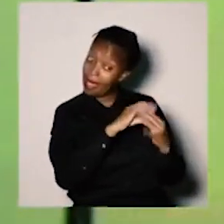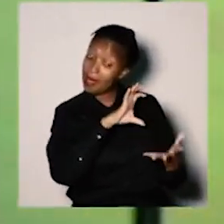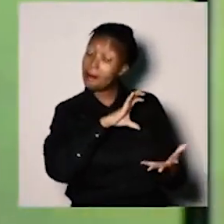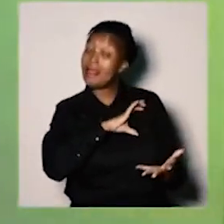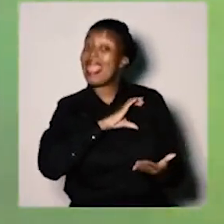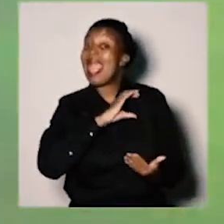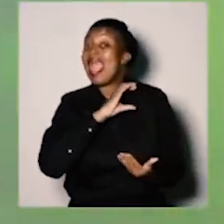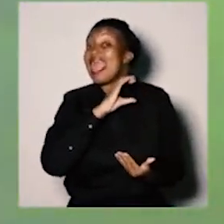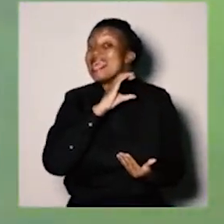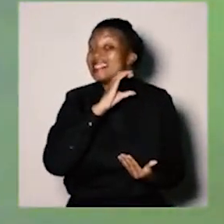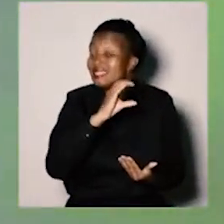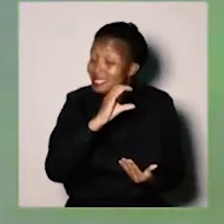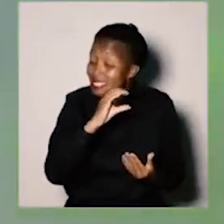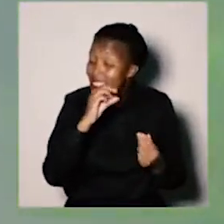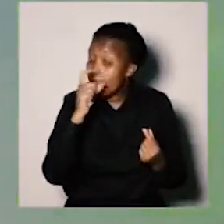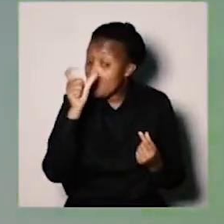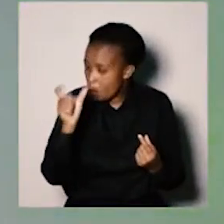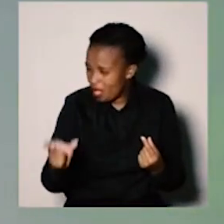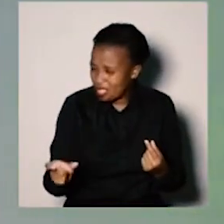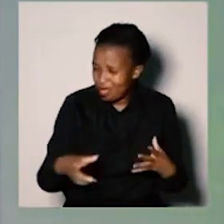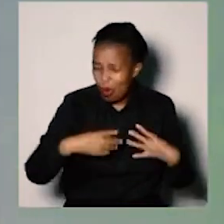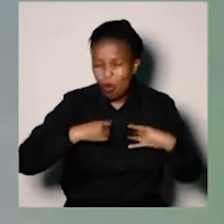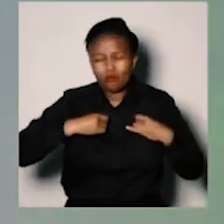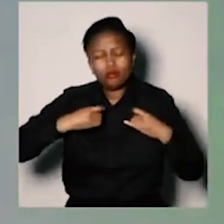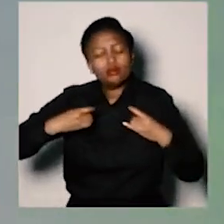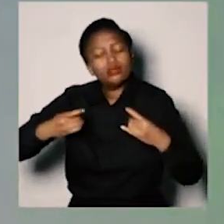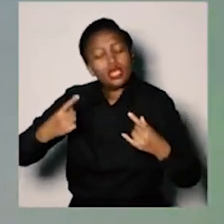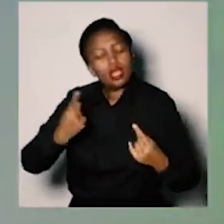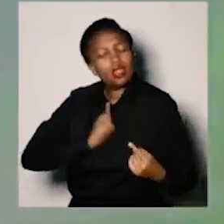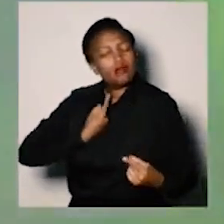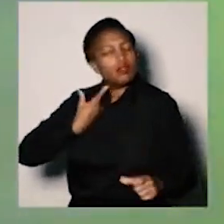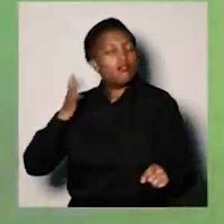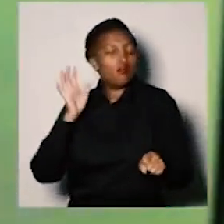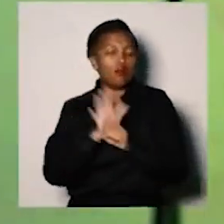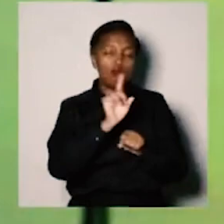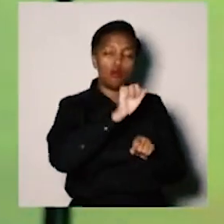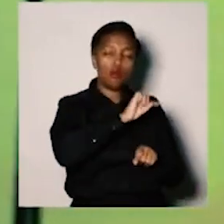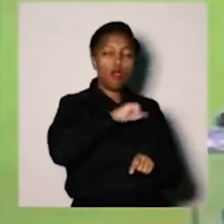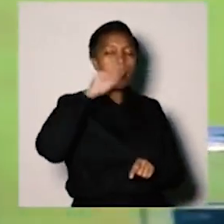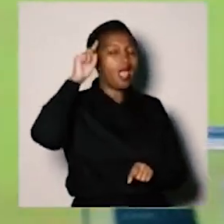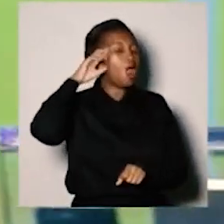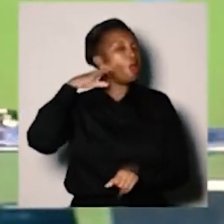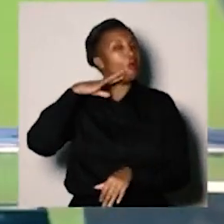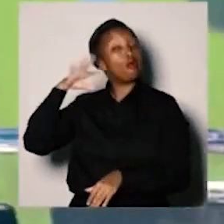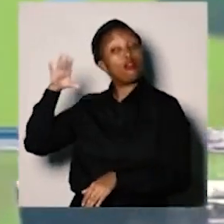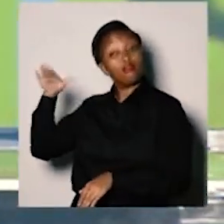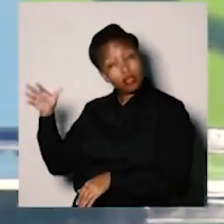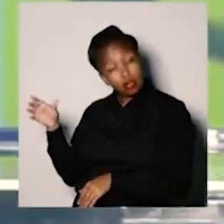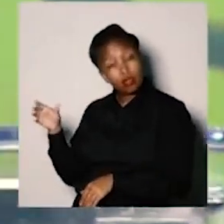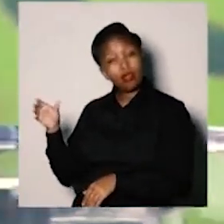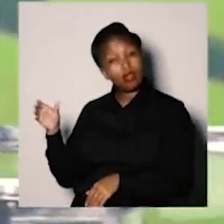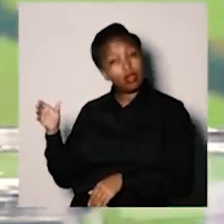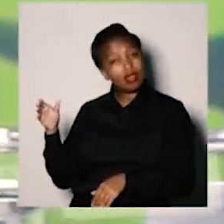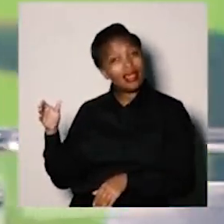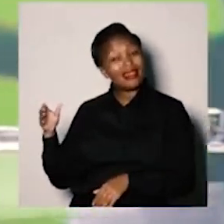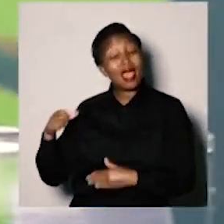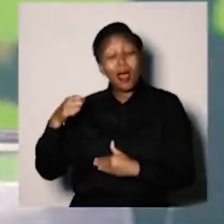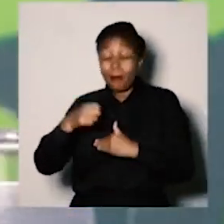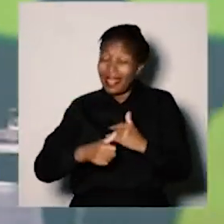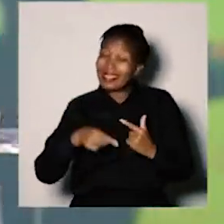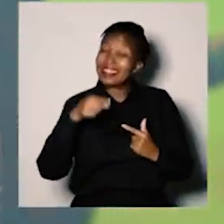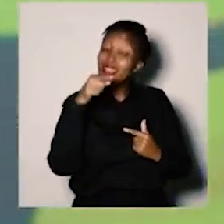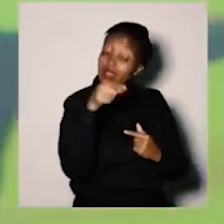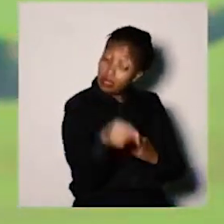Christian who will give themselves wholly. Why? Because I know prophetically that this month